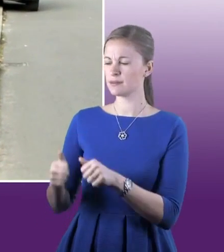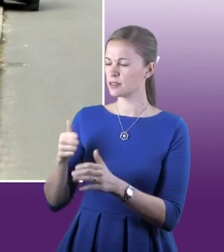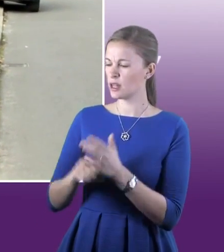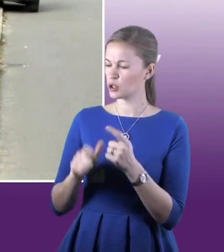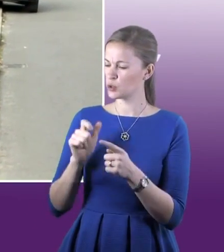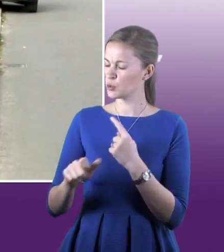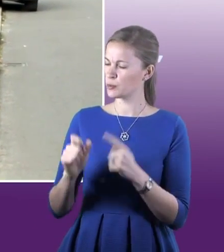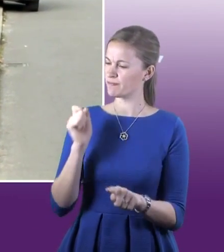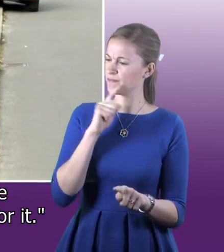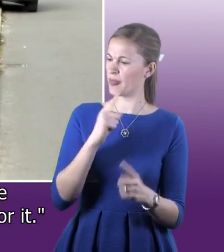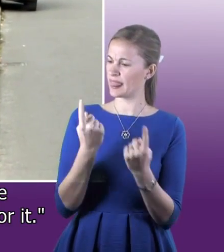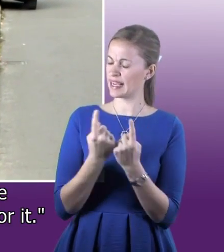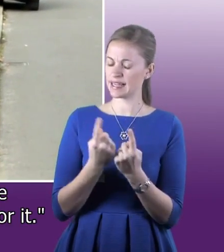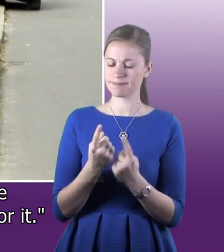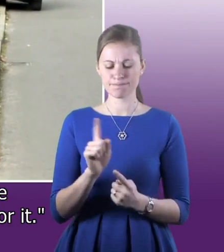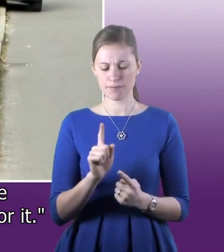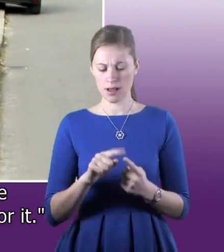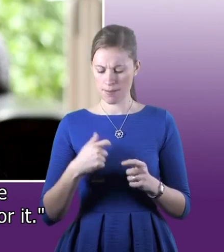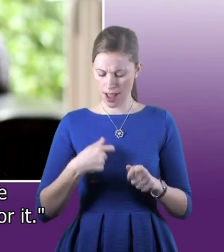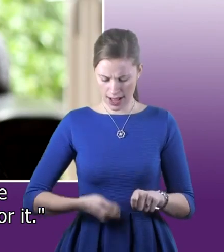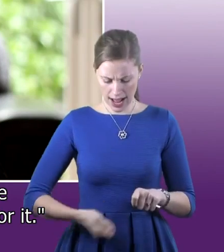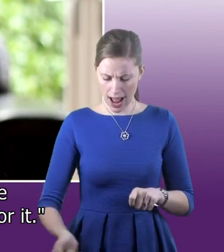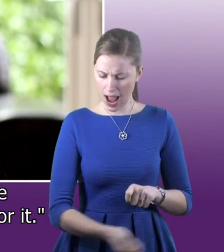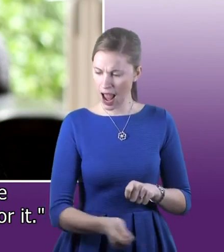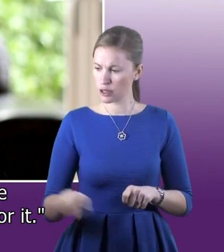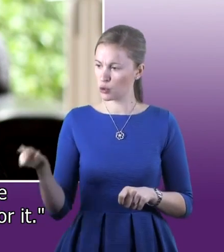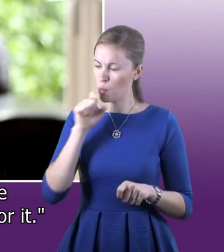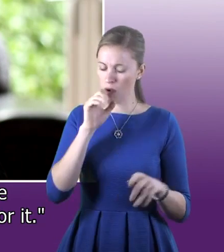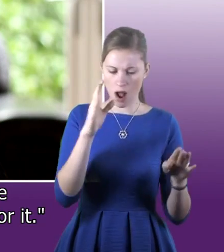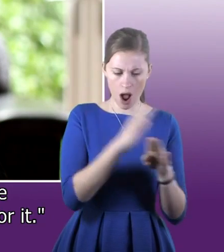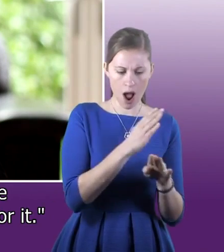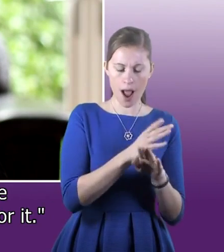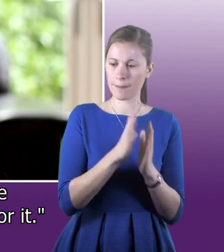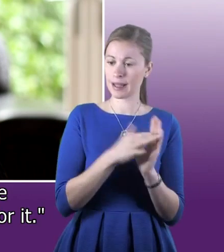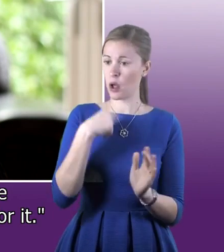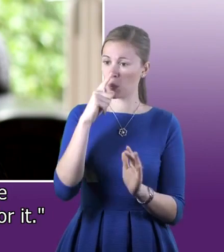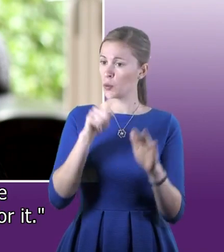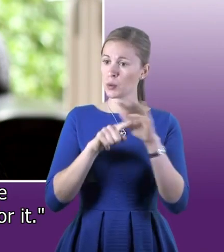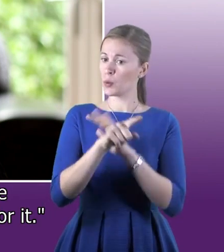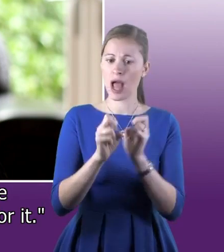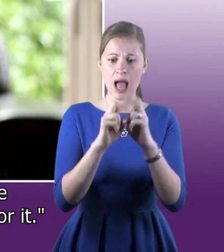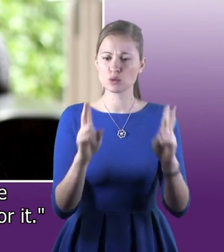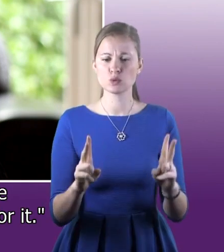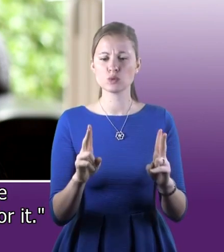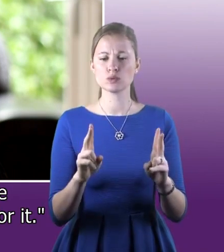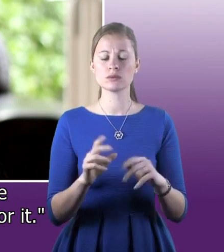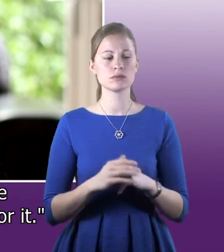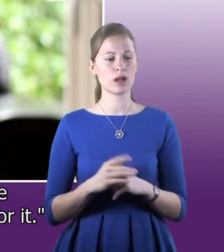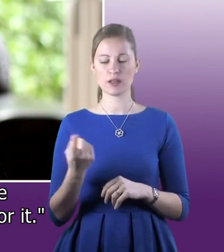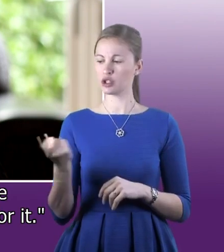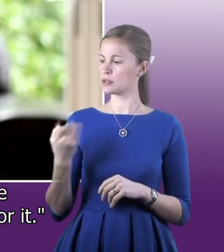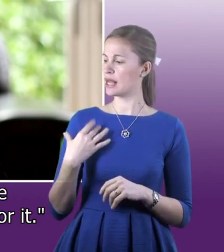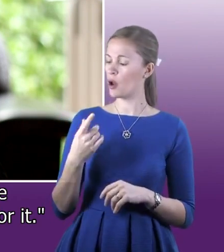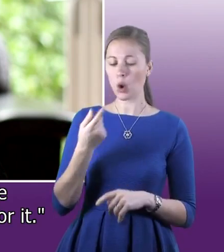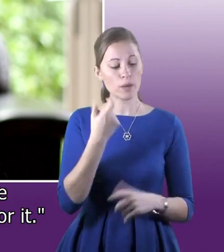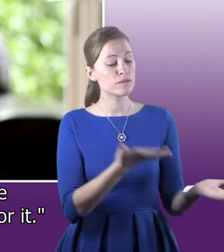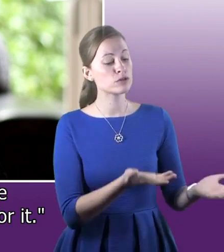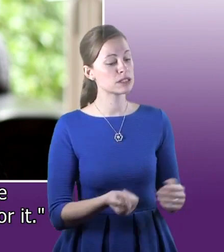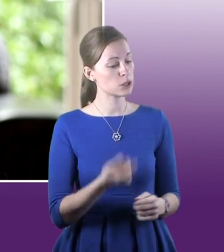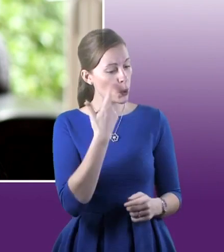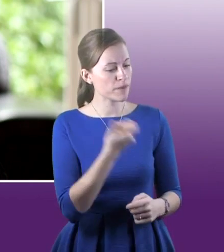things. She would hide my cane so I couldn't leave the house, and then say, look for it, go on, look for